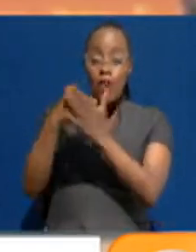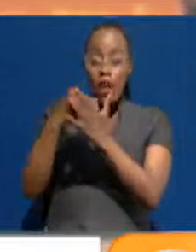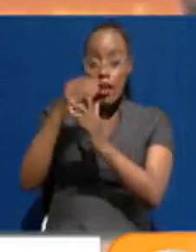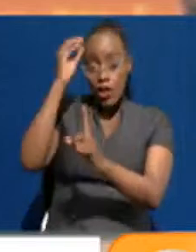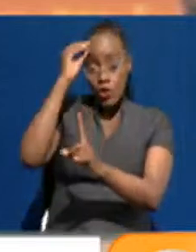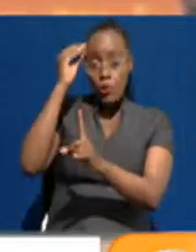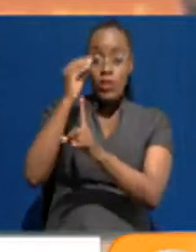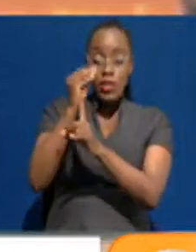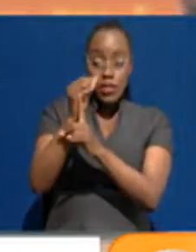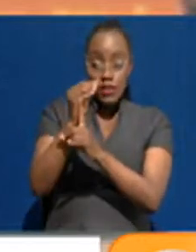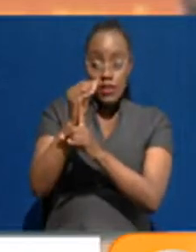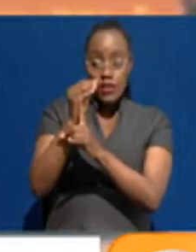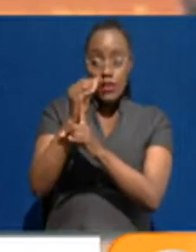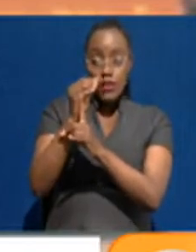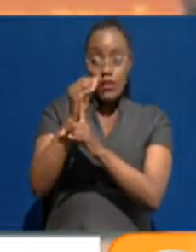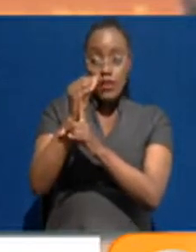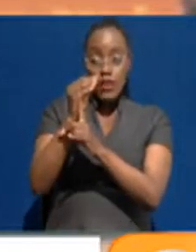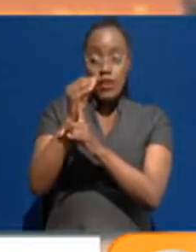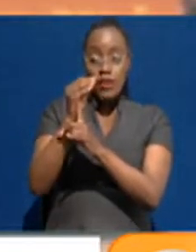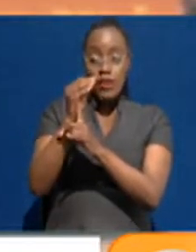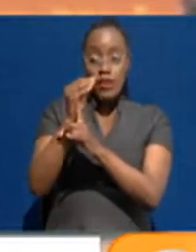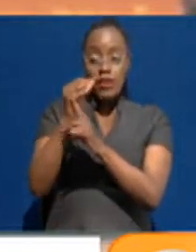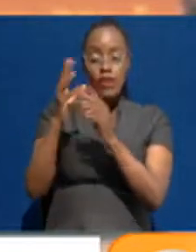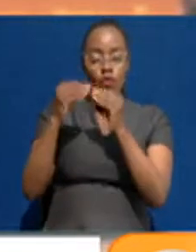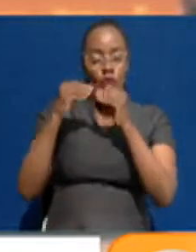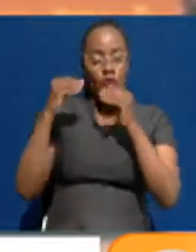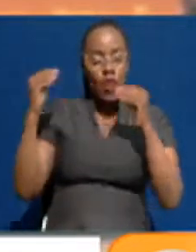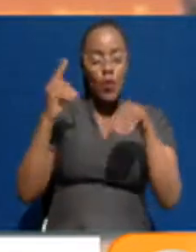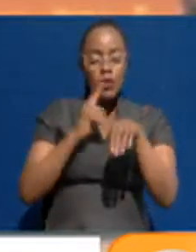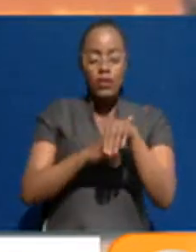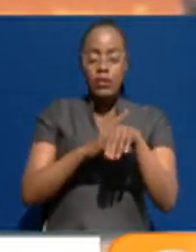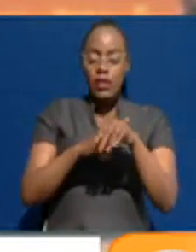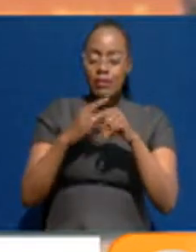objectives over a longer mm-hmm. period.